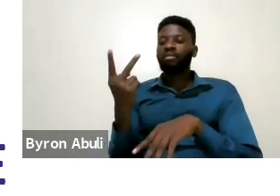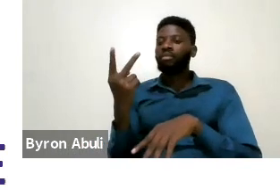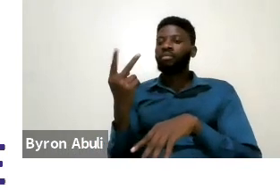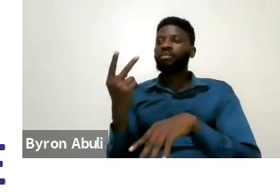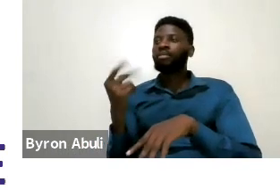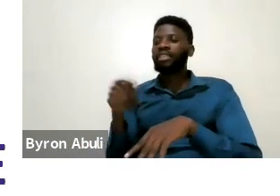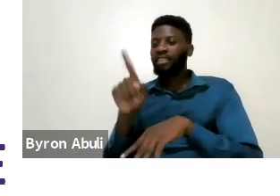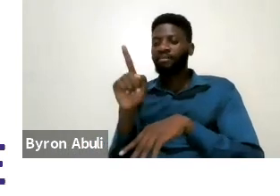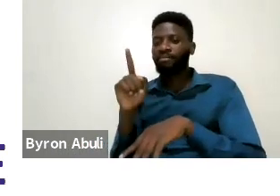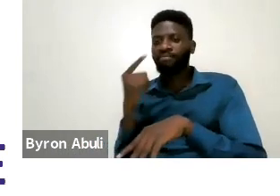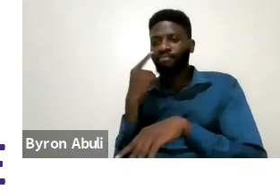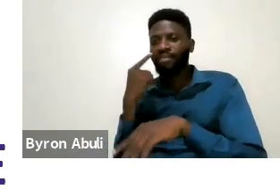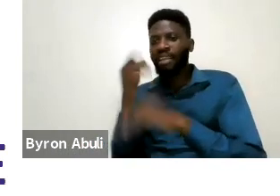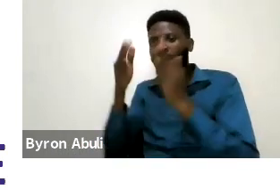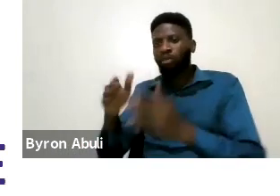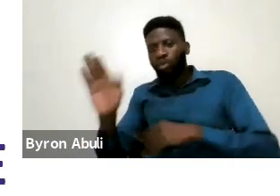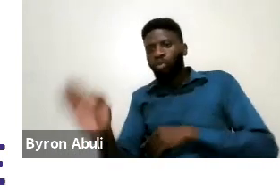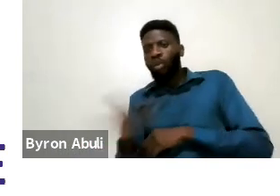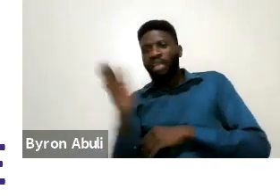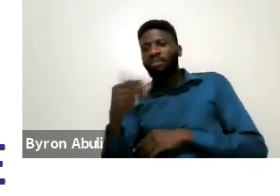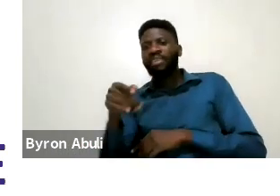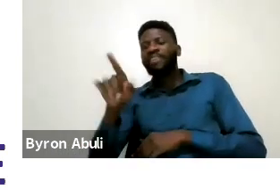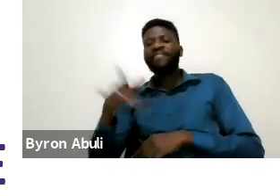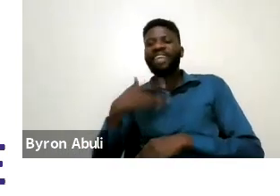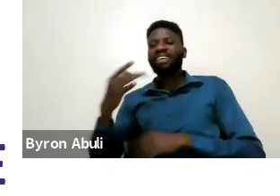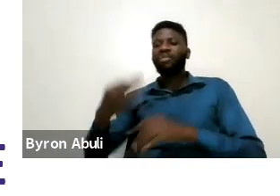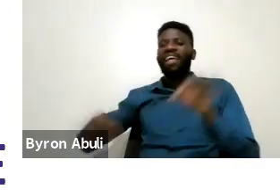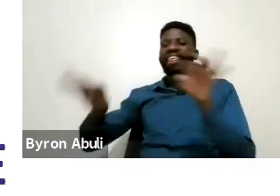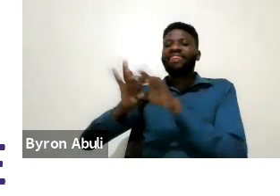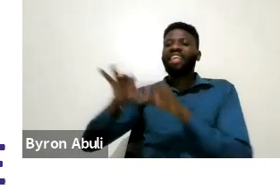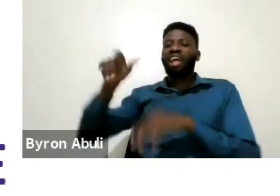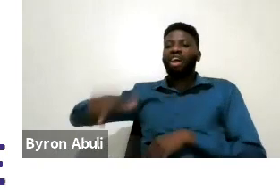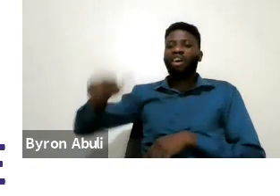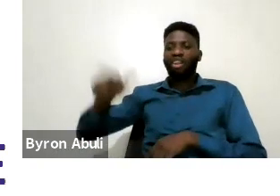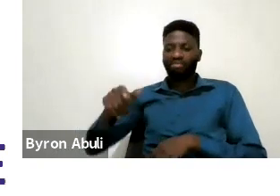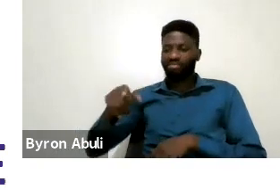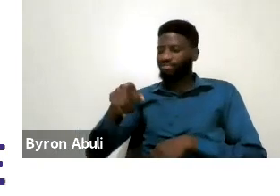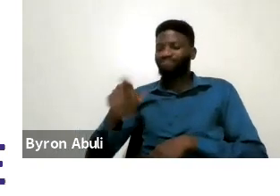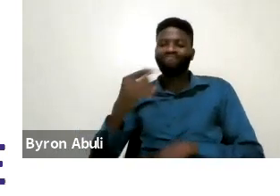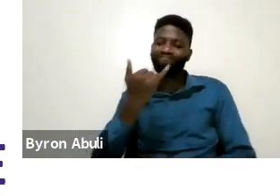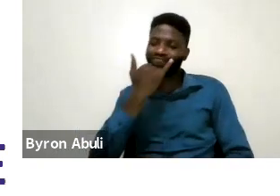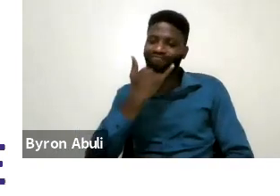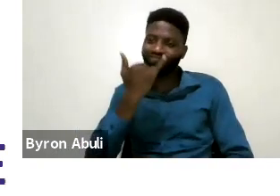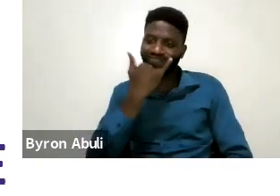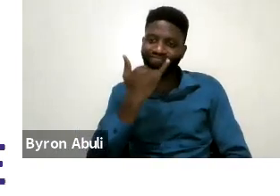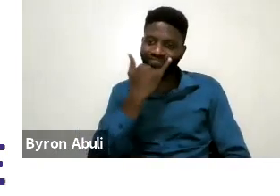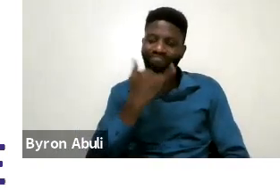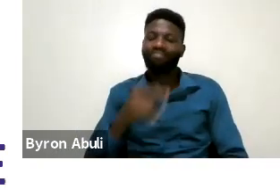the value of that person to the job that they are doing, which is not right. And that is actually